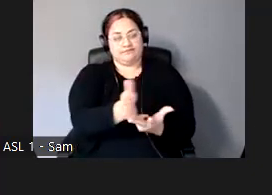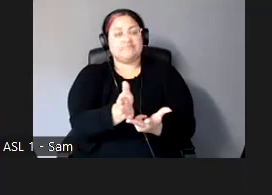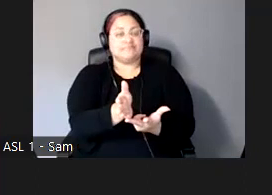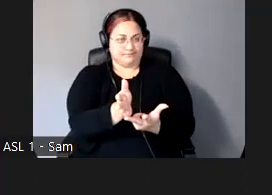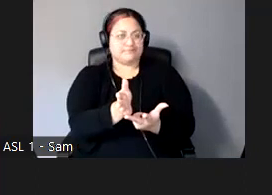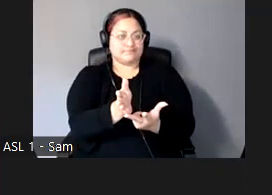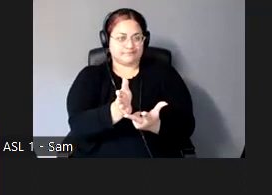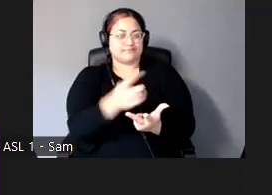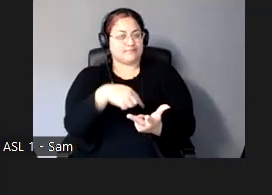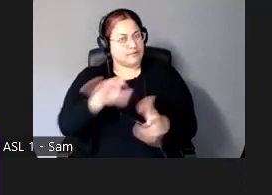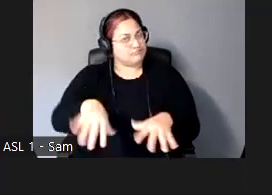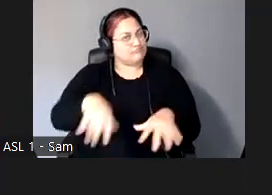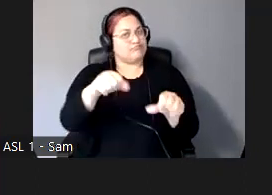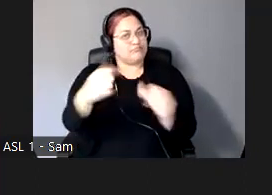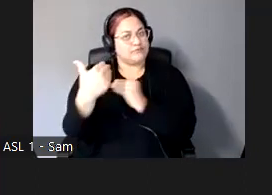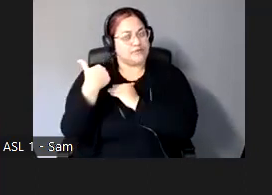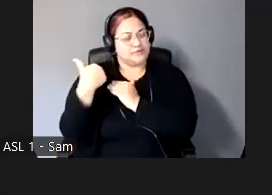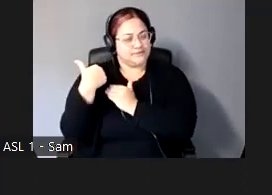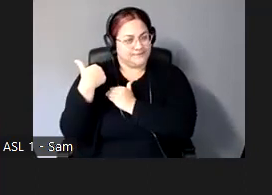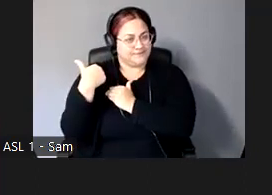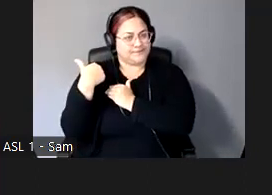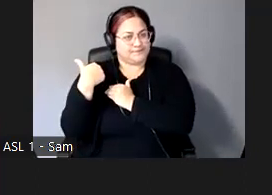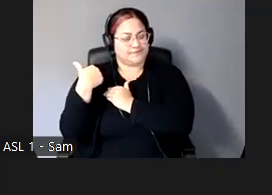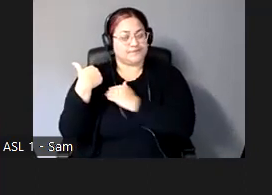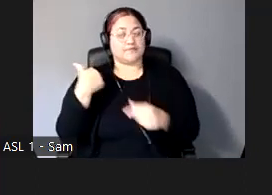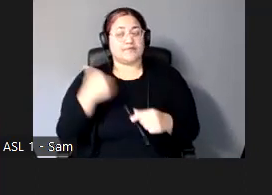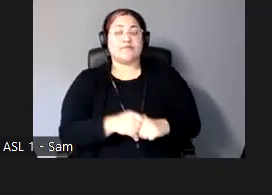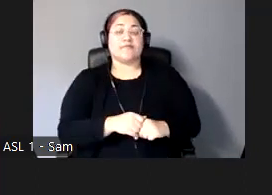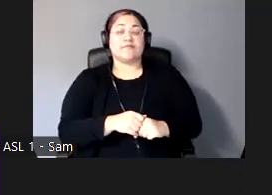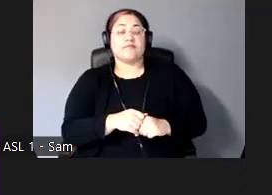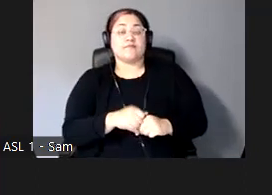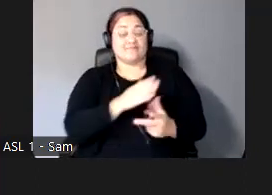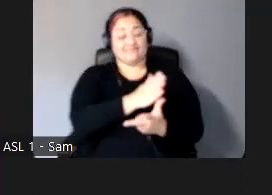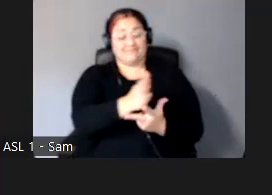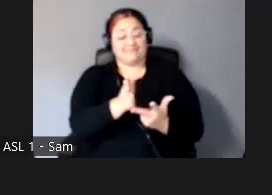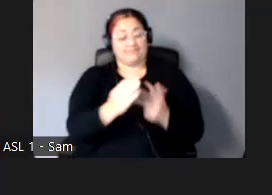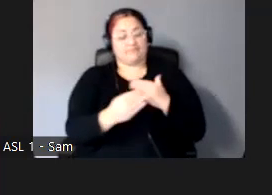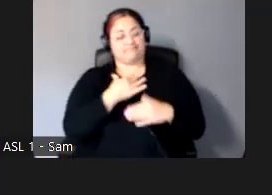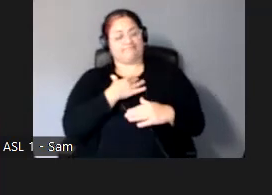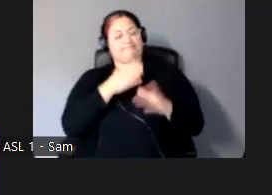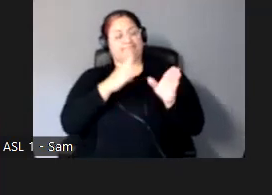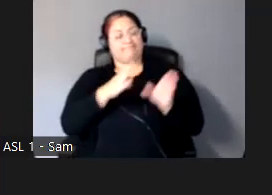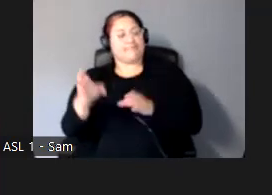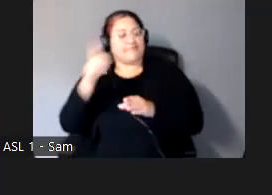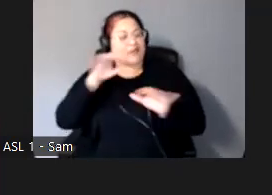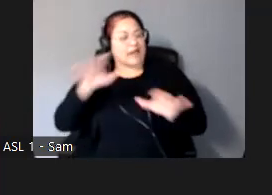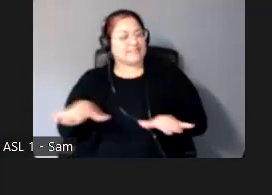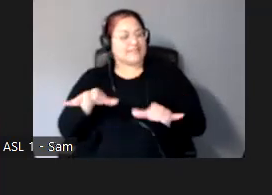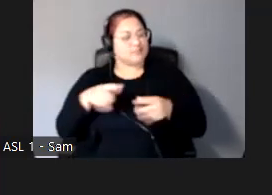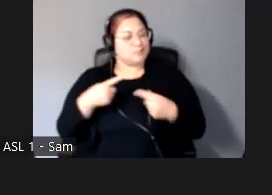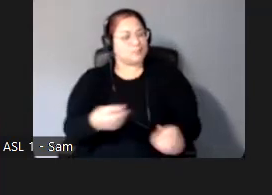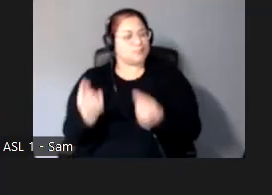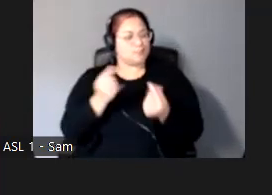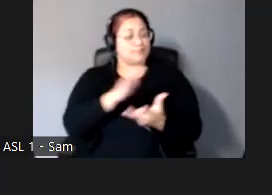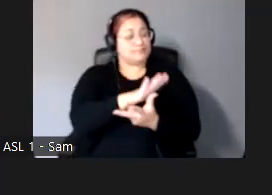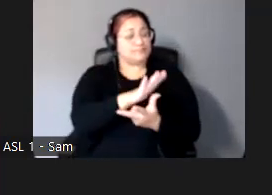undertake many initiatives and activities under each of these priority areas. So the first one is education and awareness,